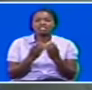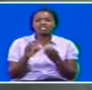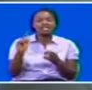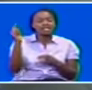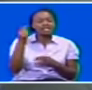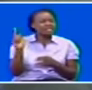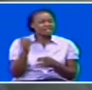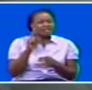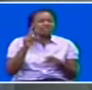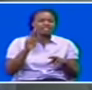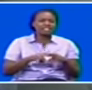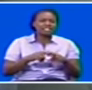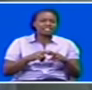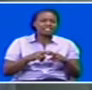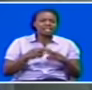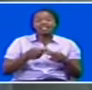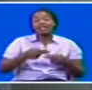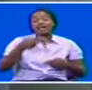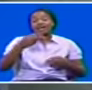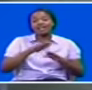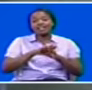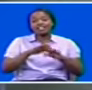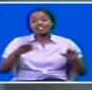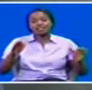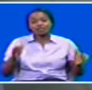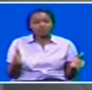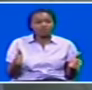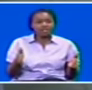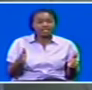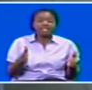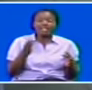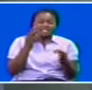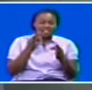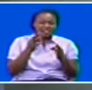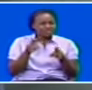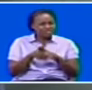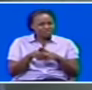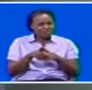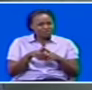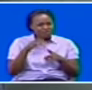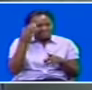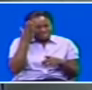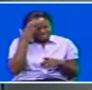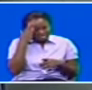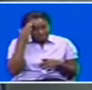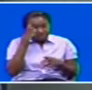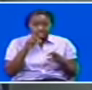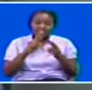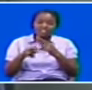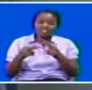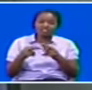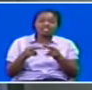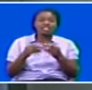table of this country, even when they eventually discover resources that should lift them out of poverty.